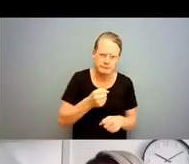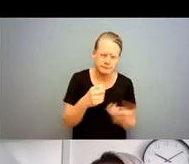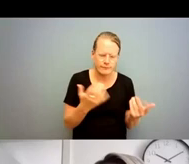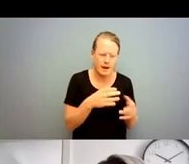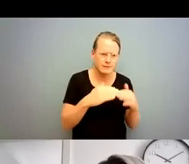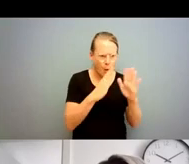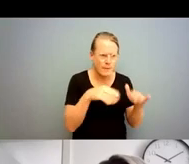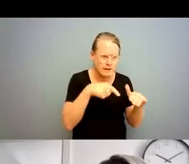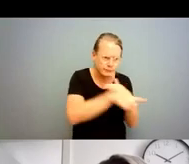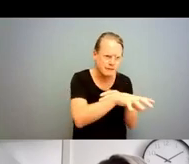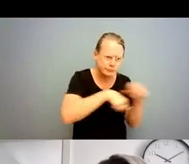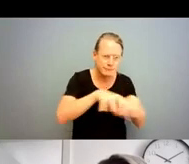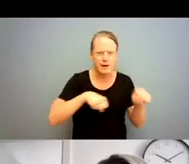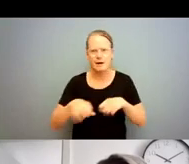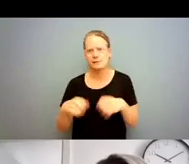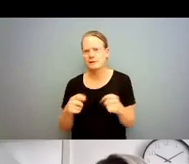to ever return home again.